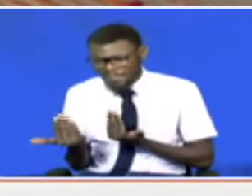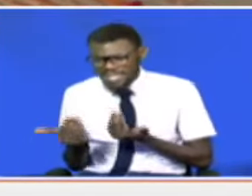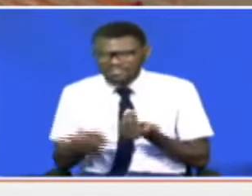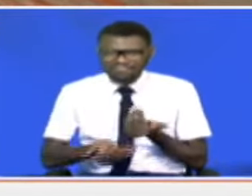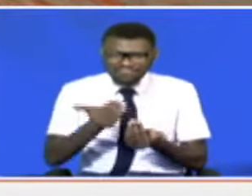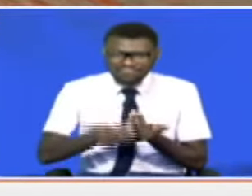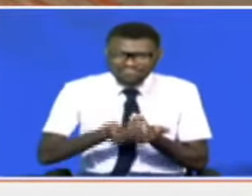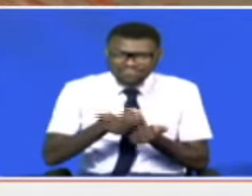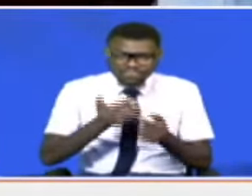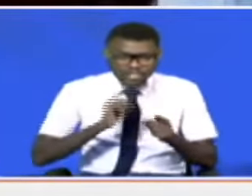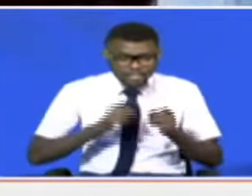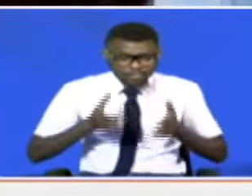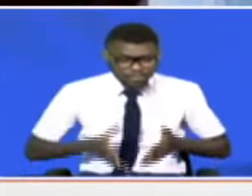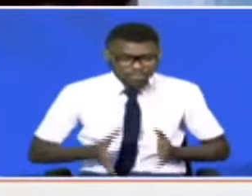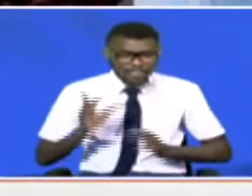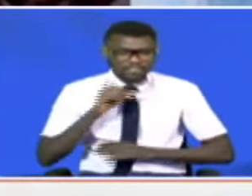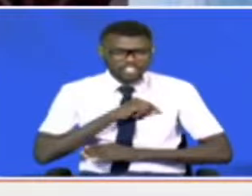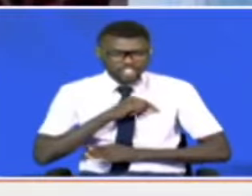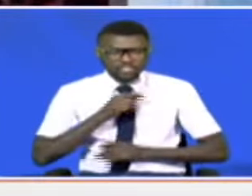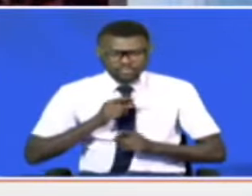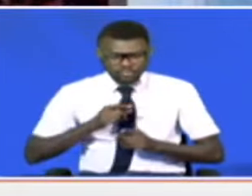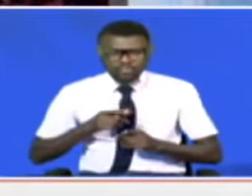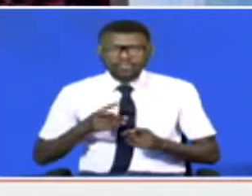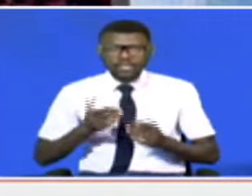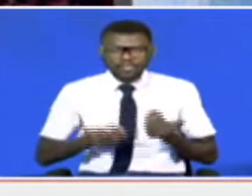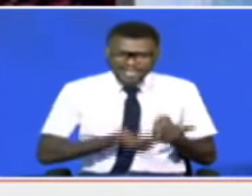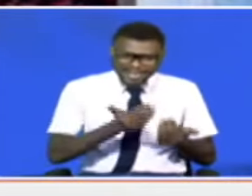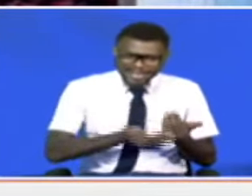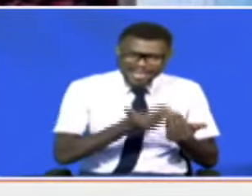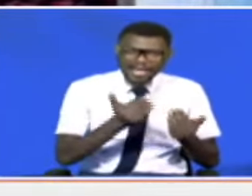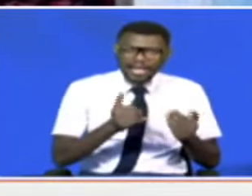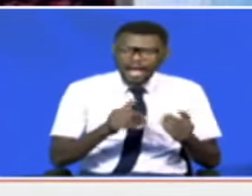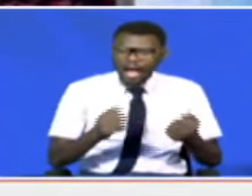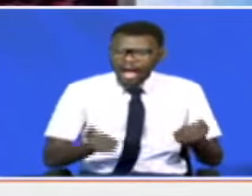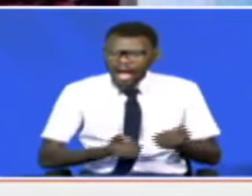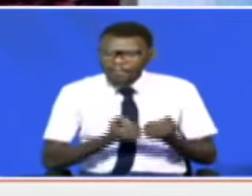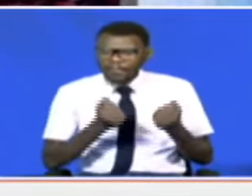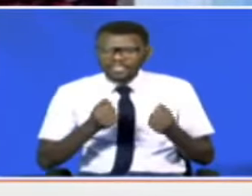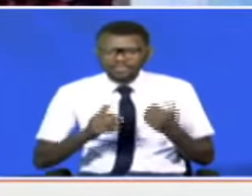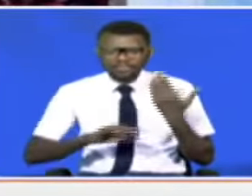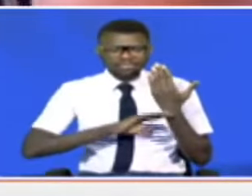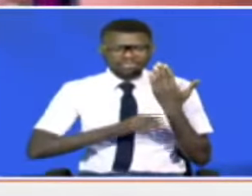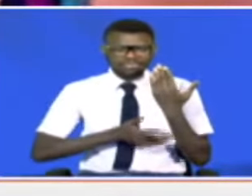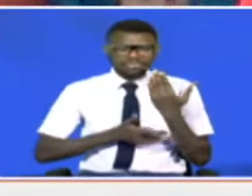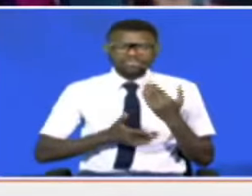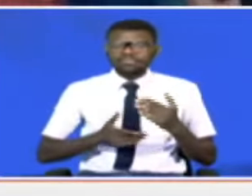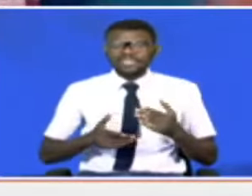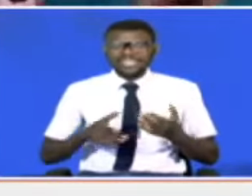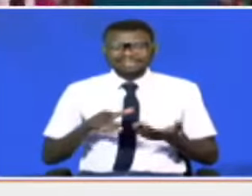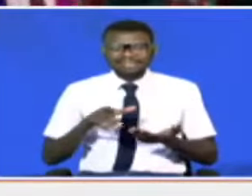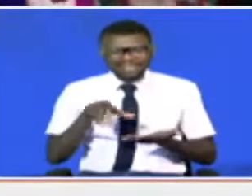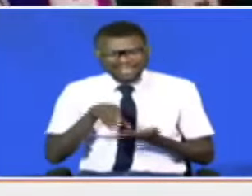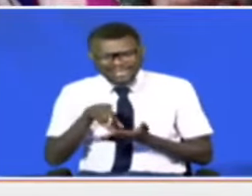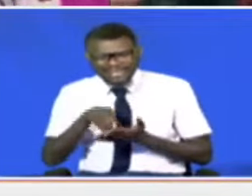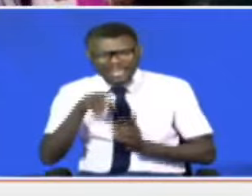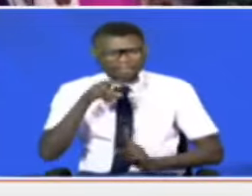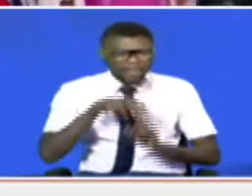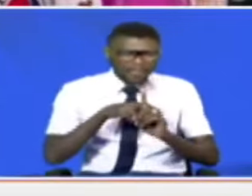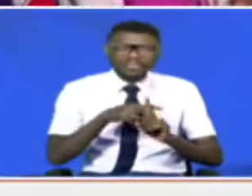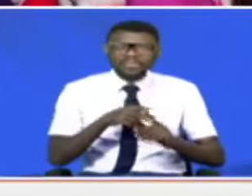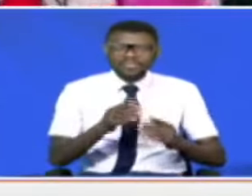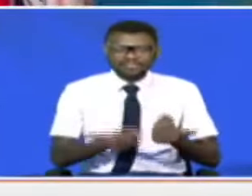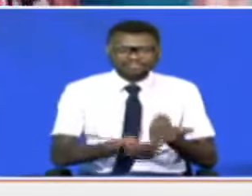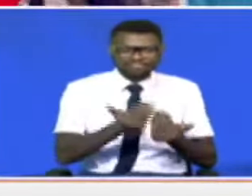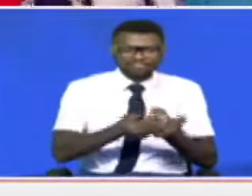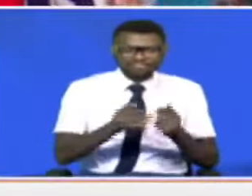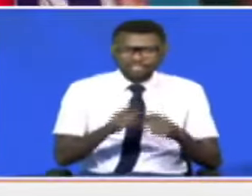package, delivery, postnatal care, conditions and complications during pregnancy, and care for infant, just